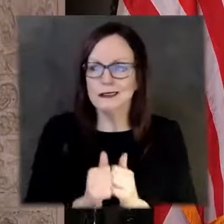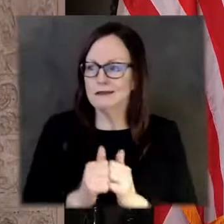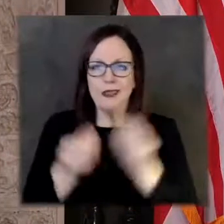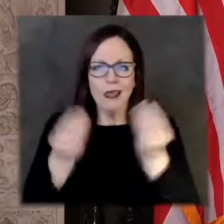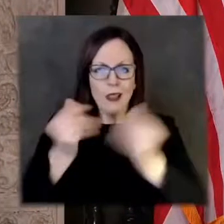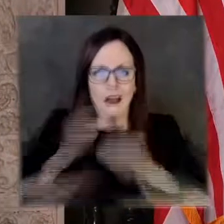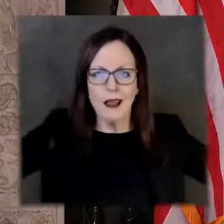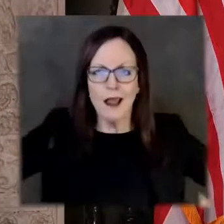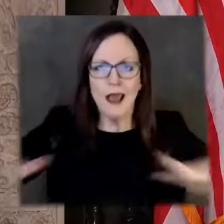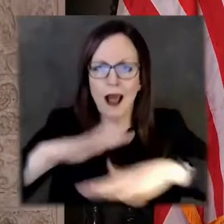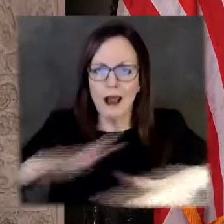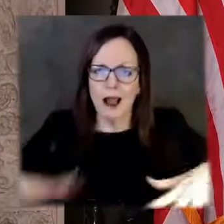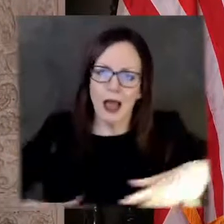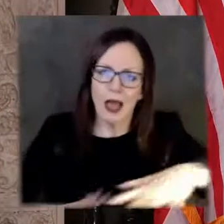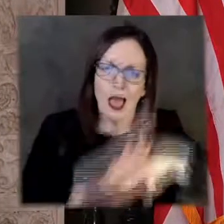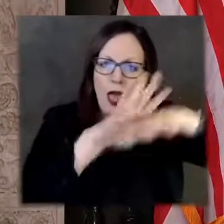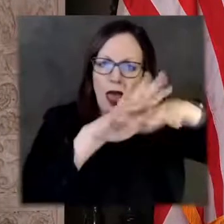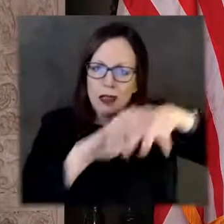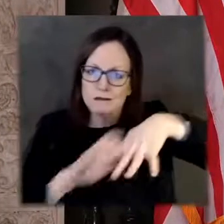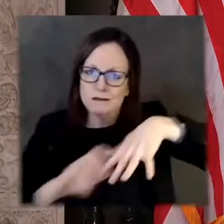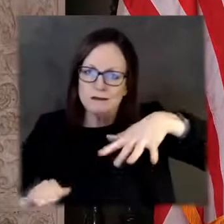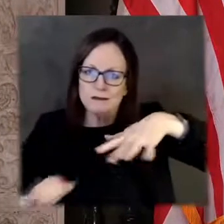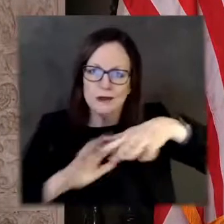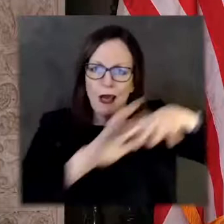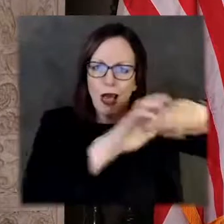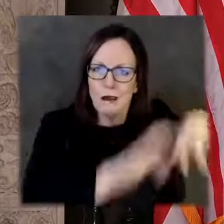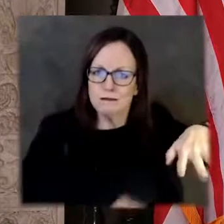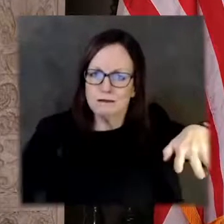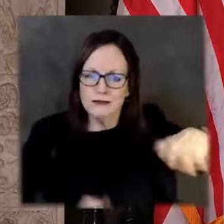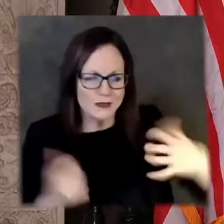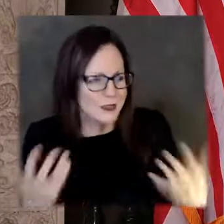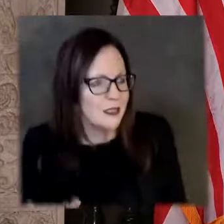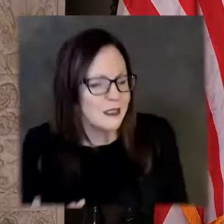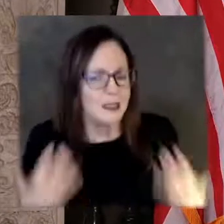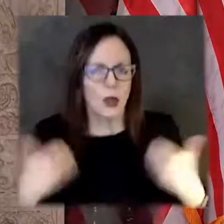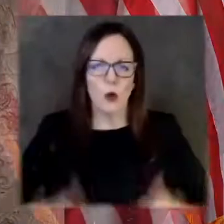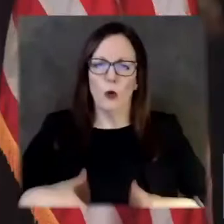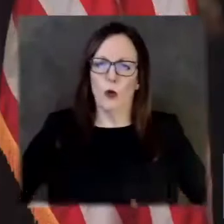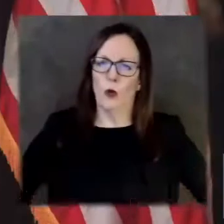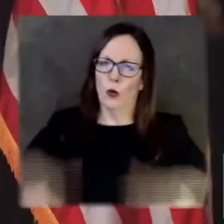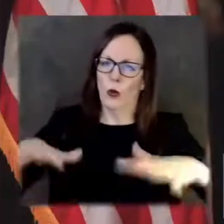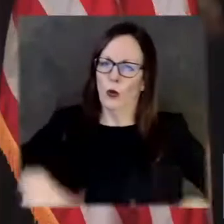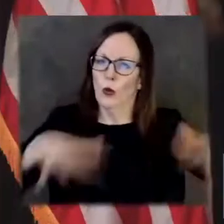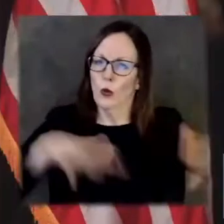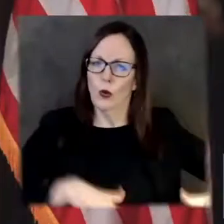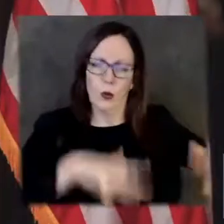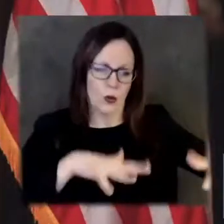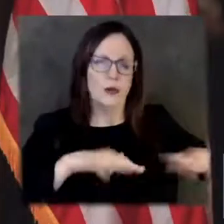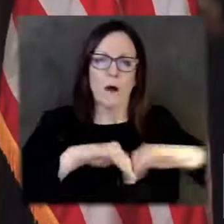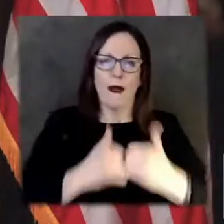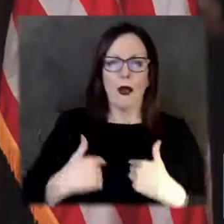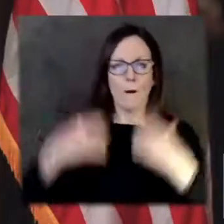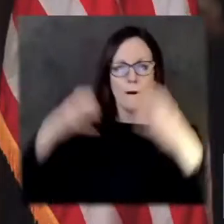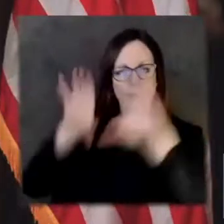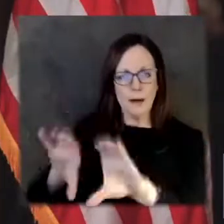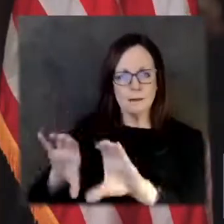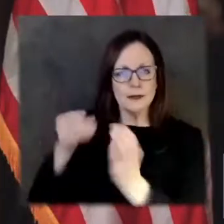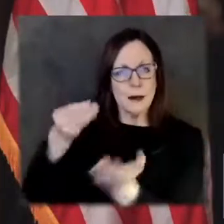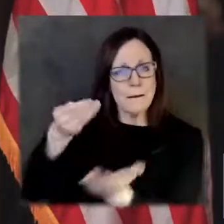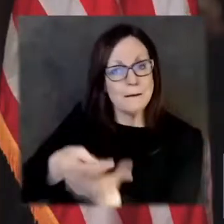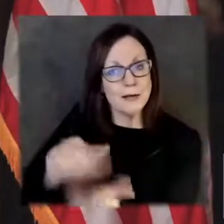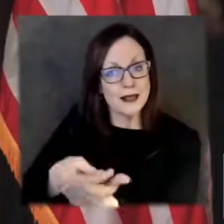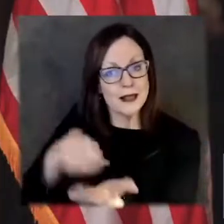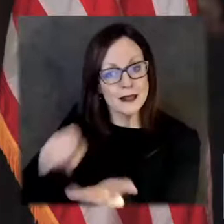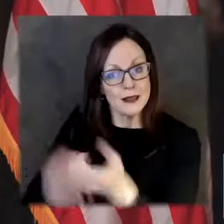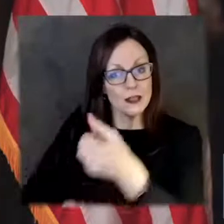dollar invested in flood prevention, we can save in costs down the road. That's why our Badger Bounce Back agenda proposes